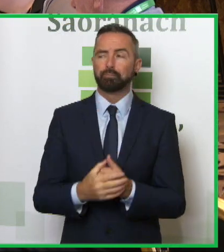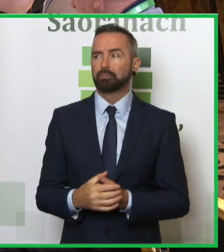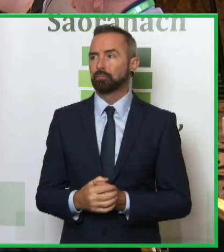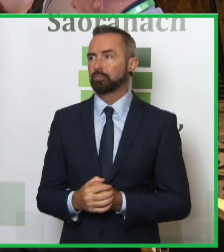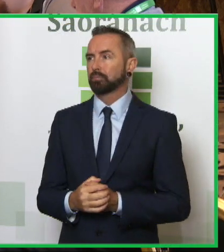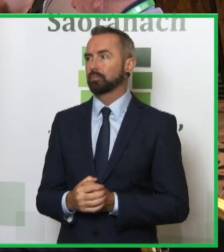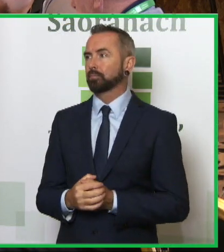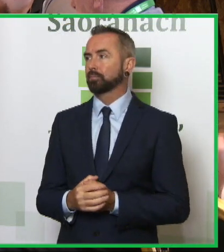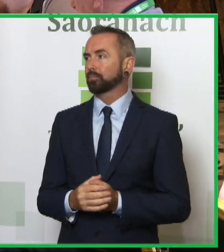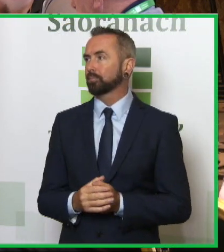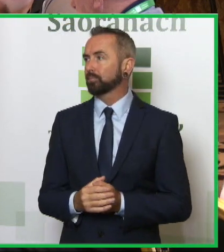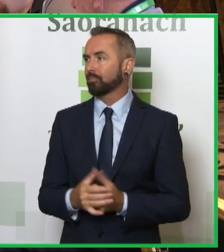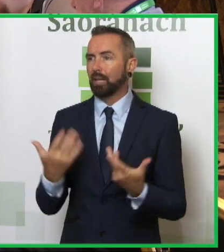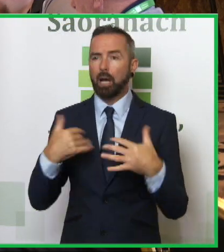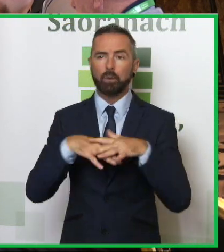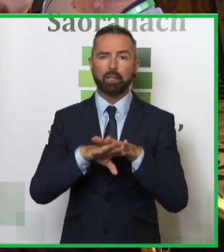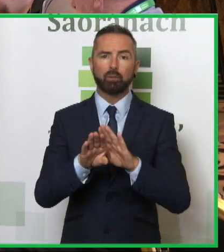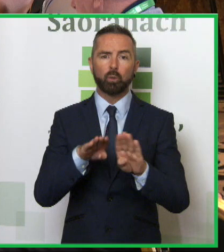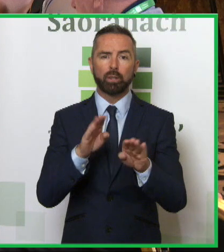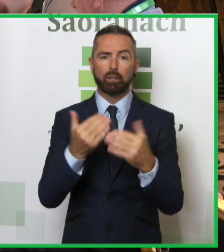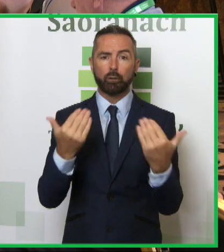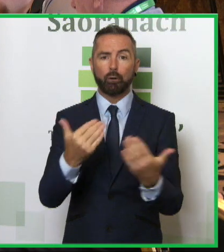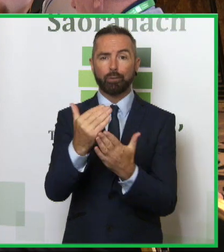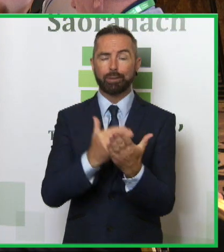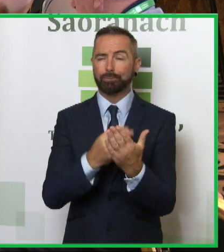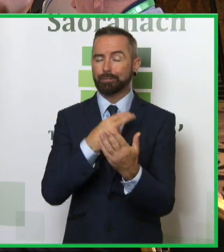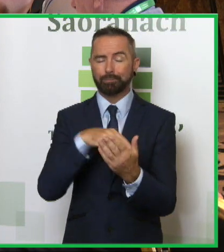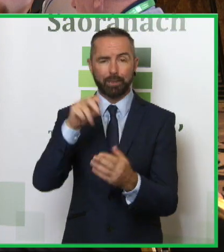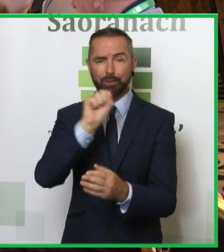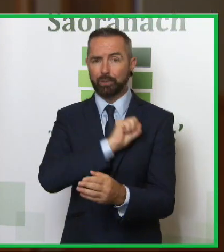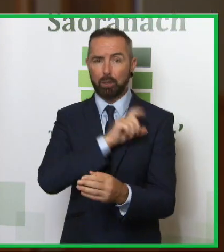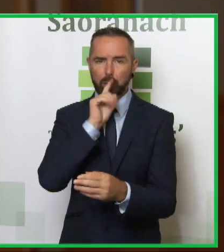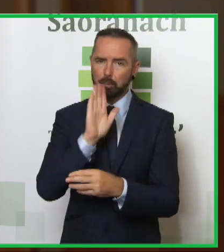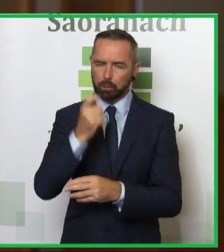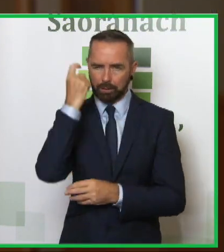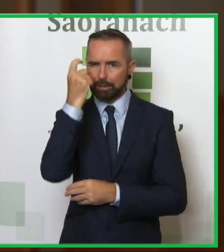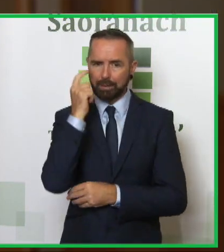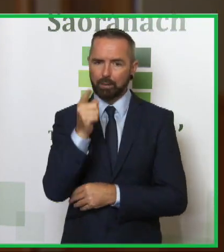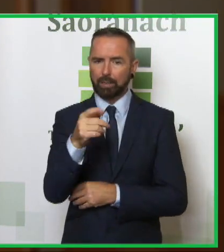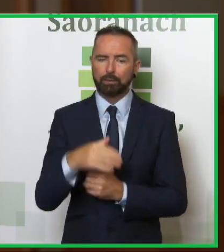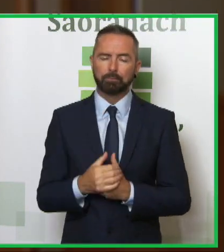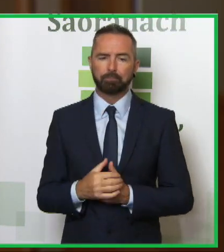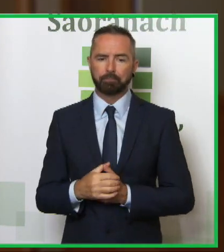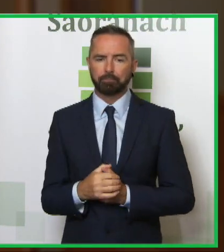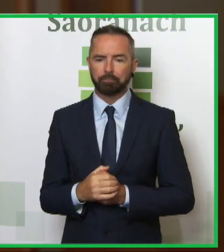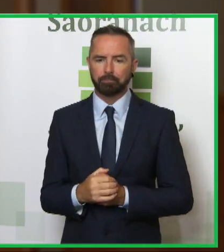the current list, I'm not sure. It's a tricky one, but we do have to consider it. Try and think